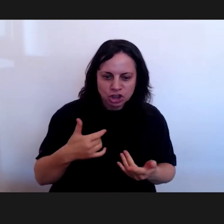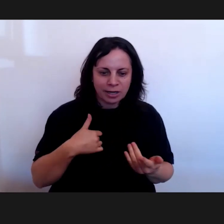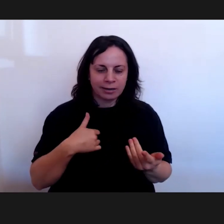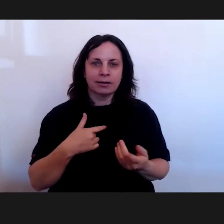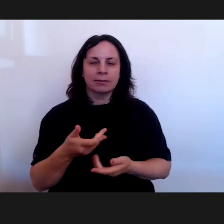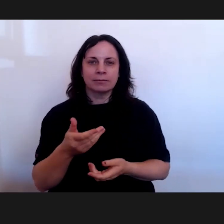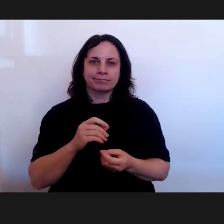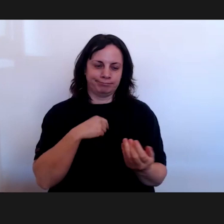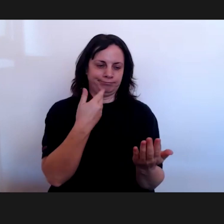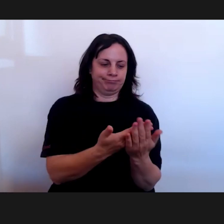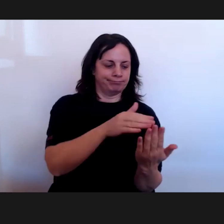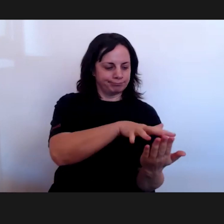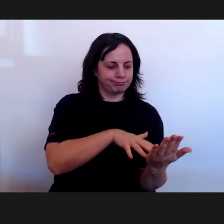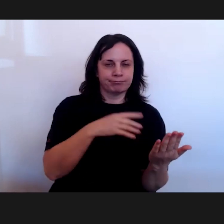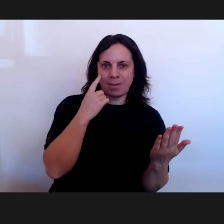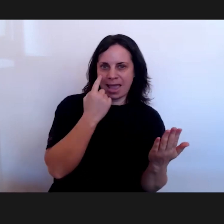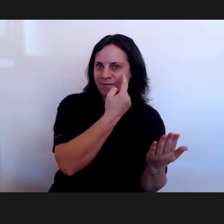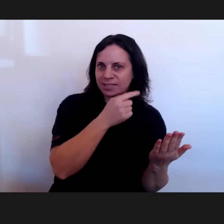of